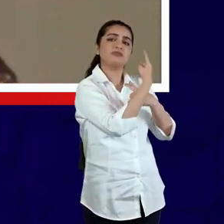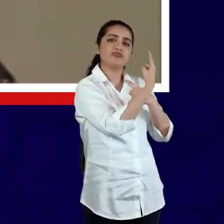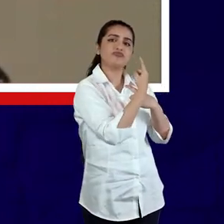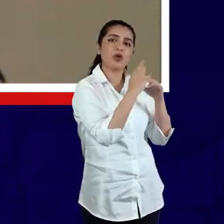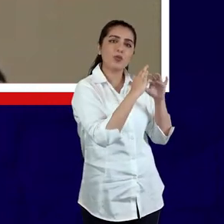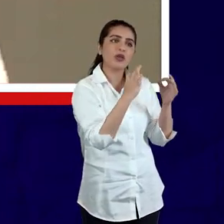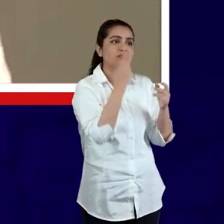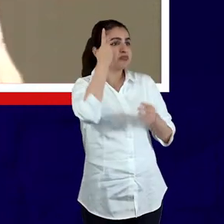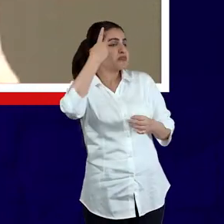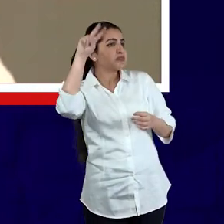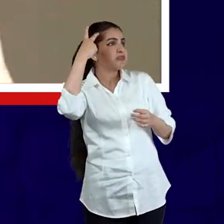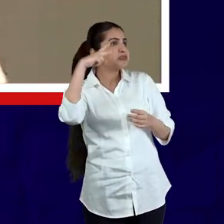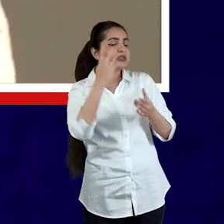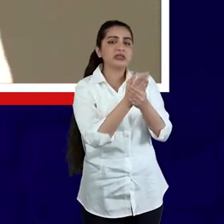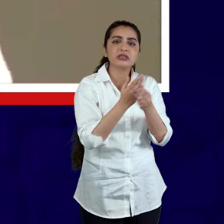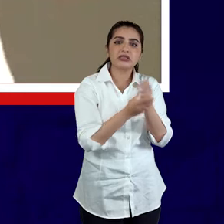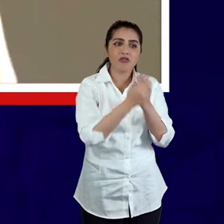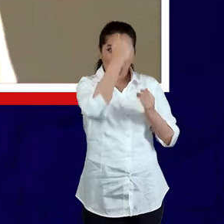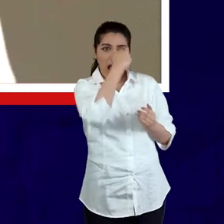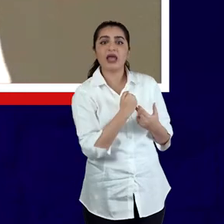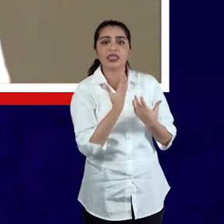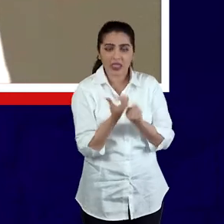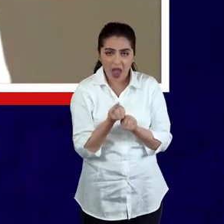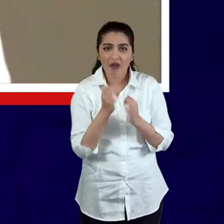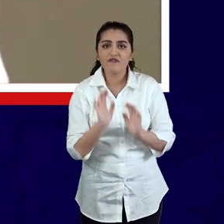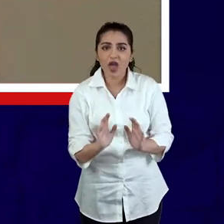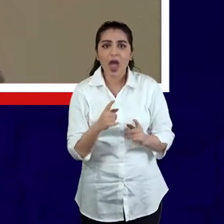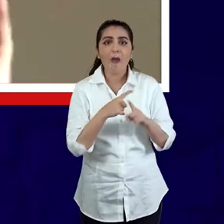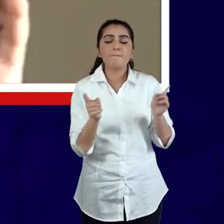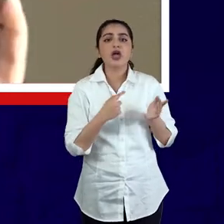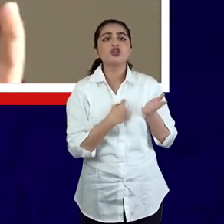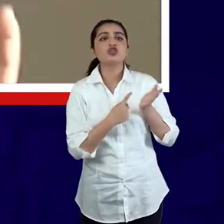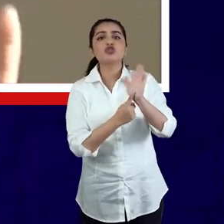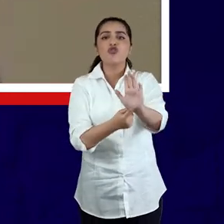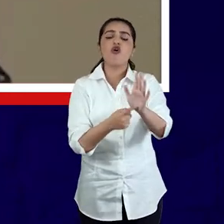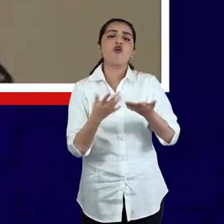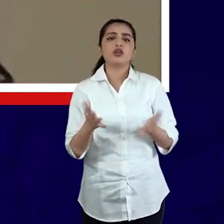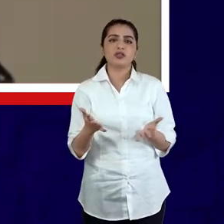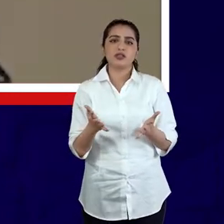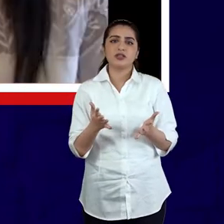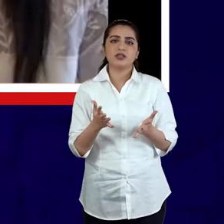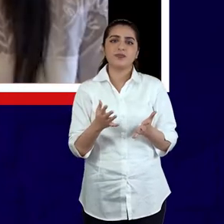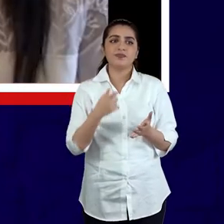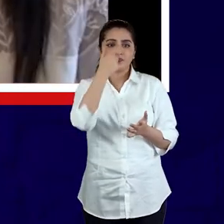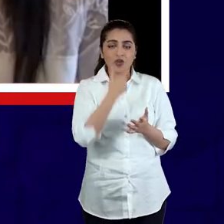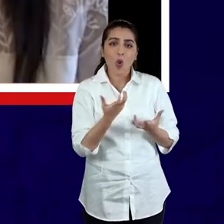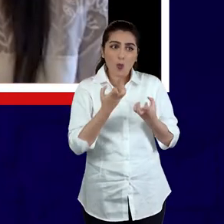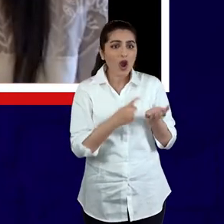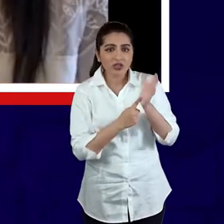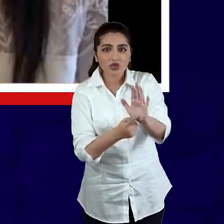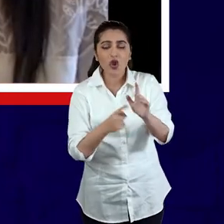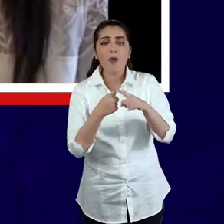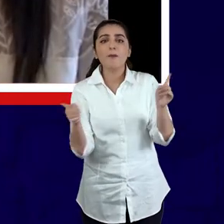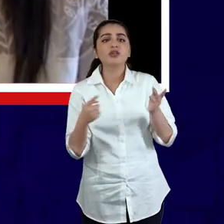all this, you know, creativity is actually inbuilt within them. And whenever they get a chance to exhibit that, they will do